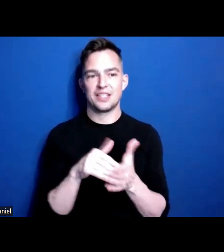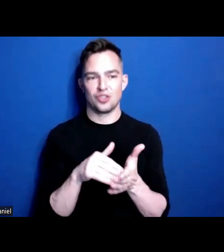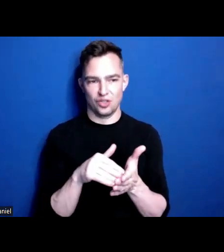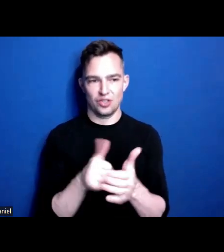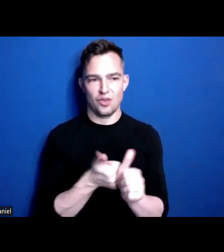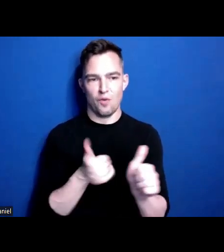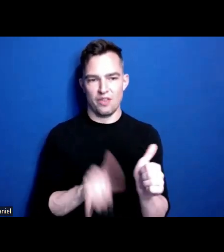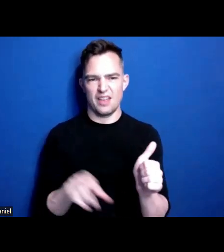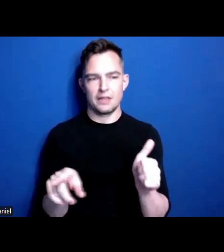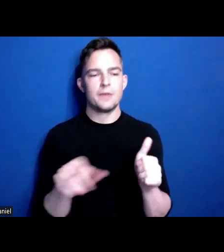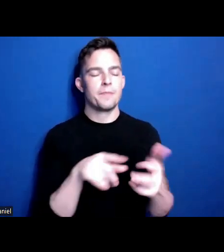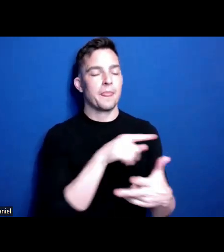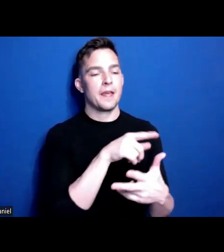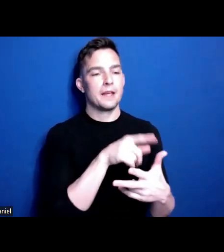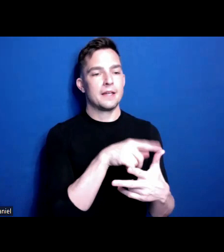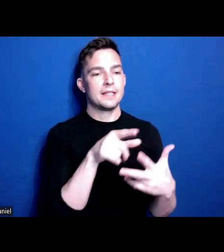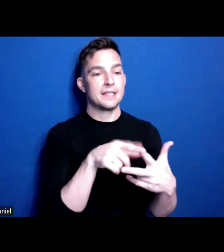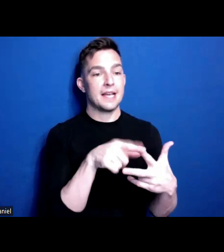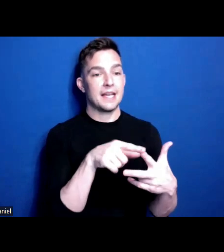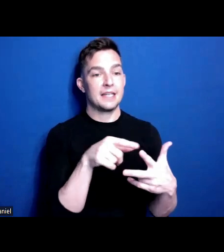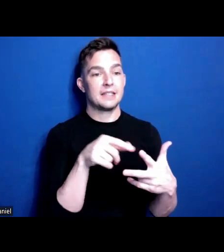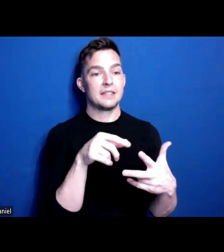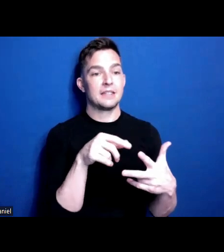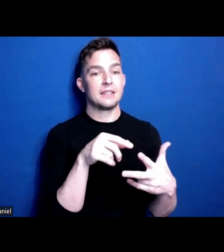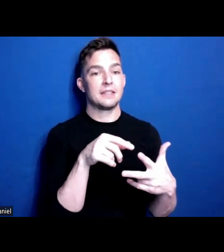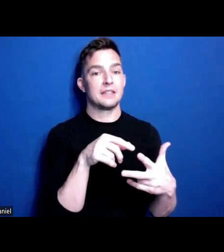The second and third things that we're looking at are the